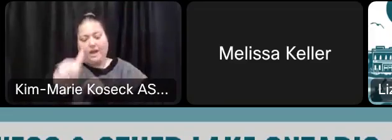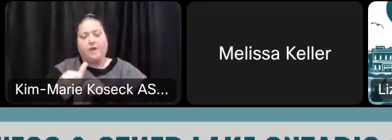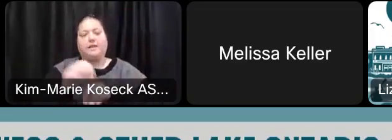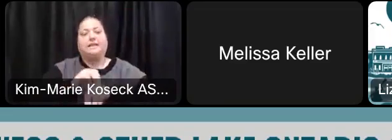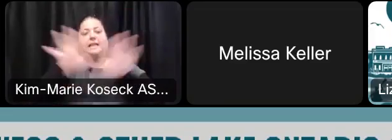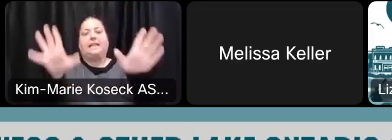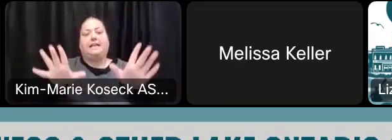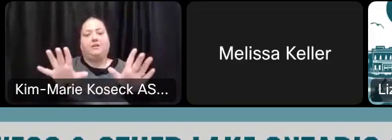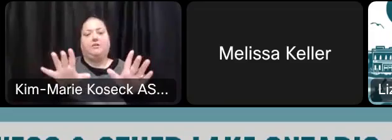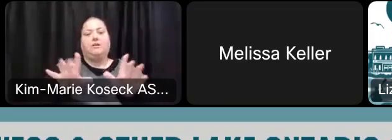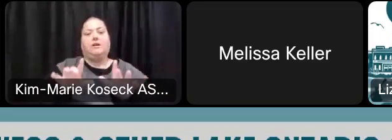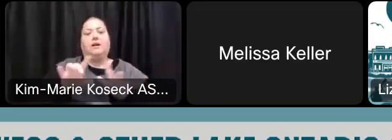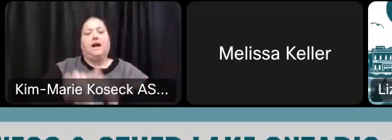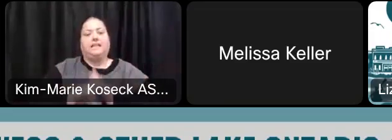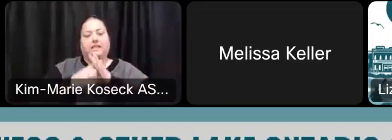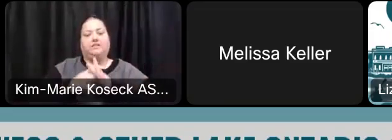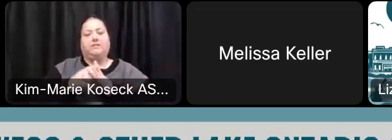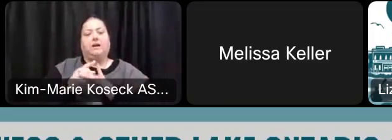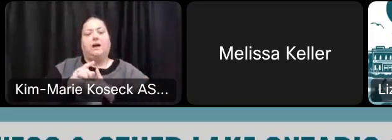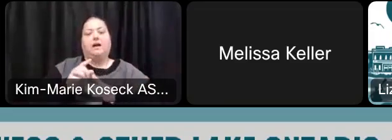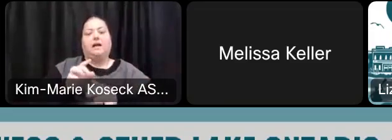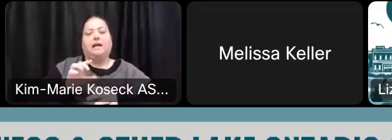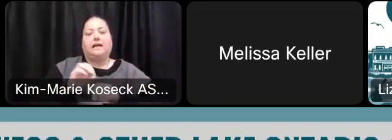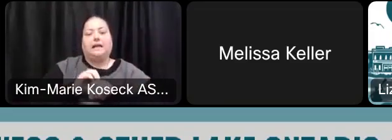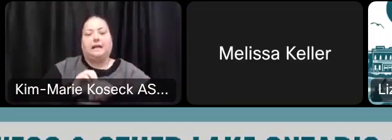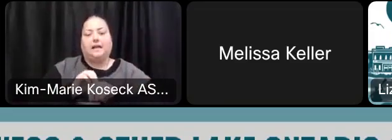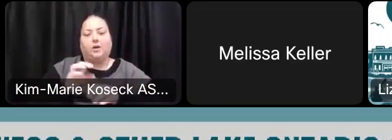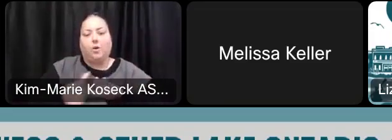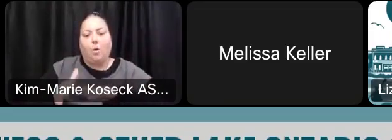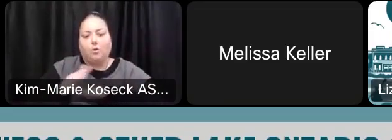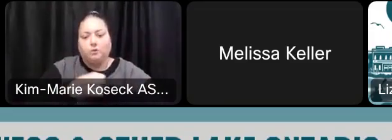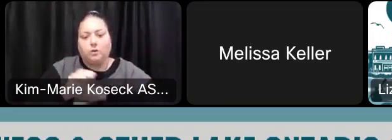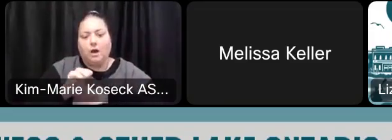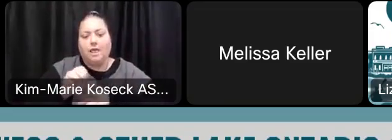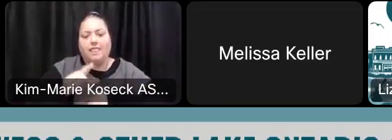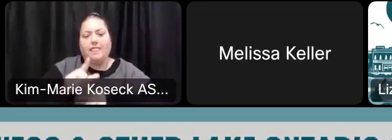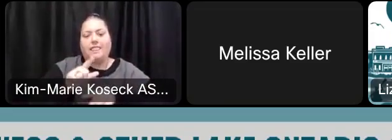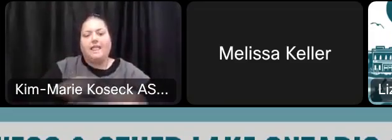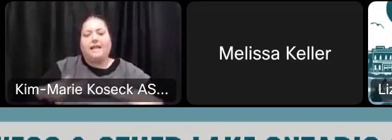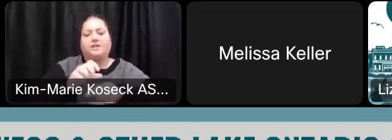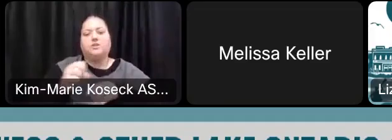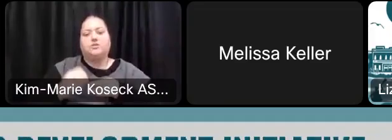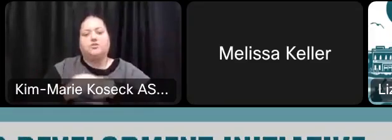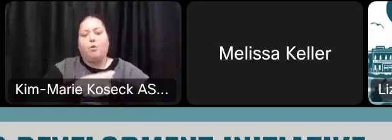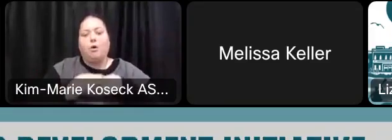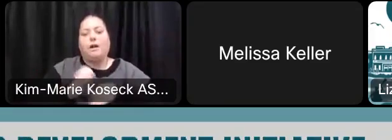CLEAR Initiative, Coastal Lakeshore Economy and Resiliency Initiative. Next slide, please.